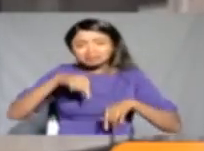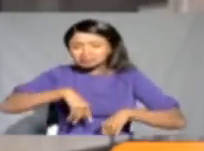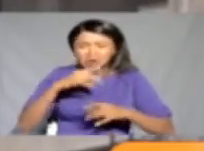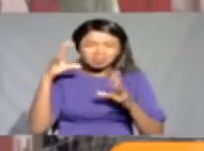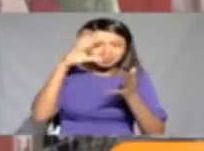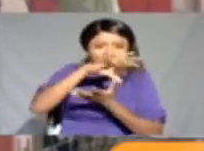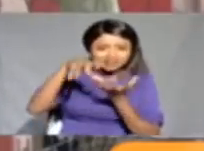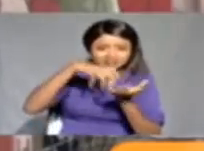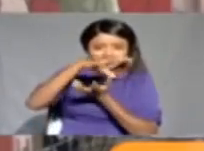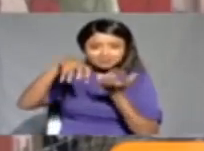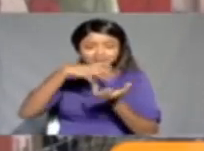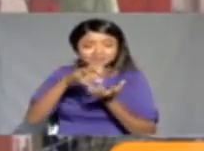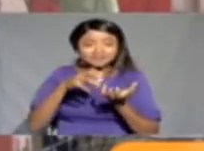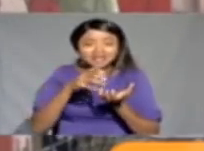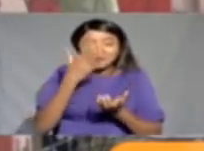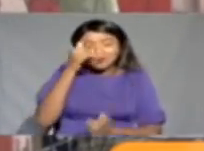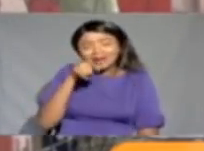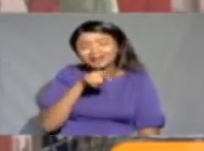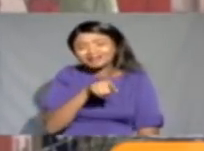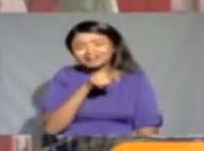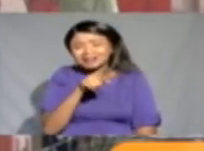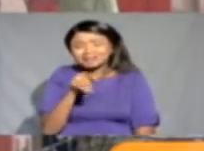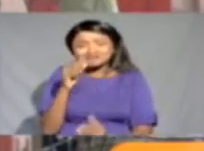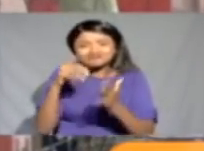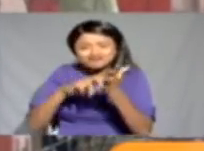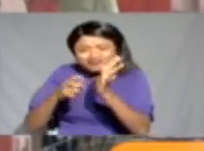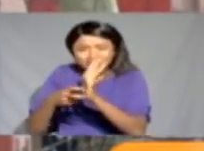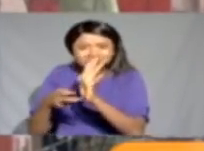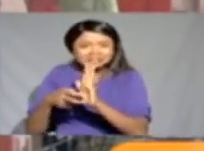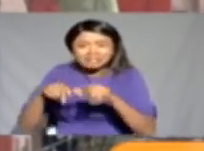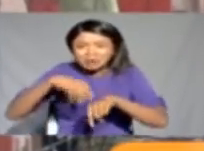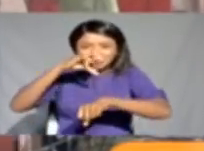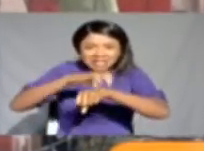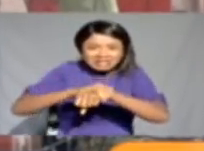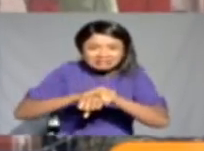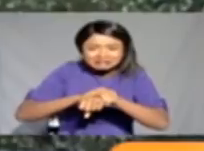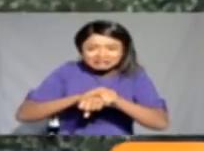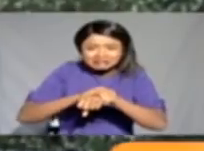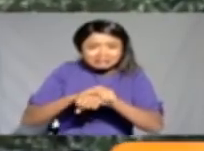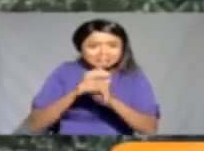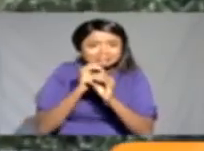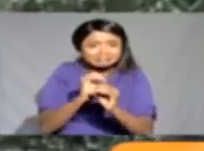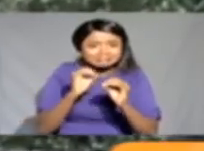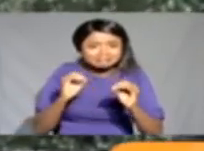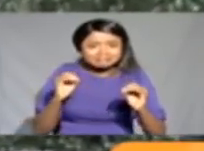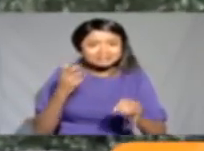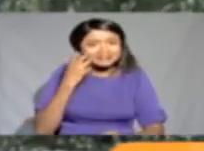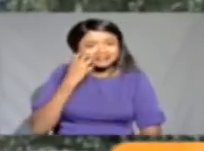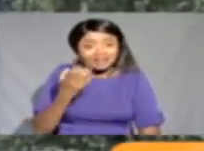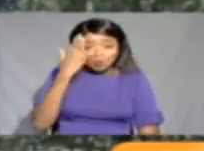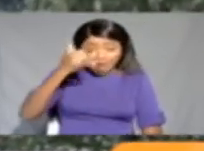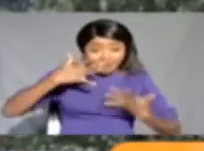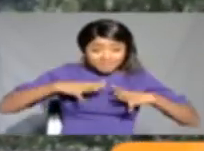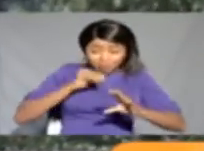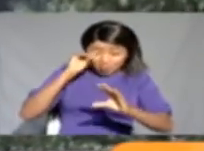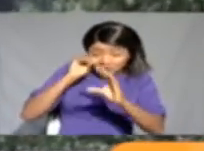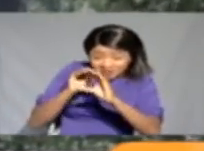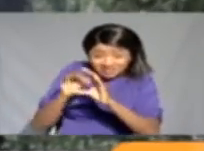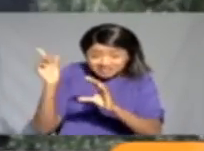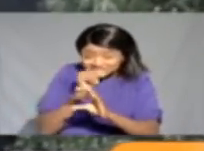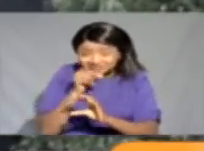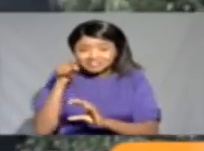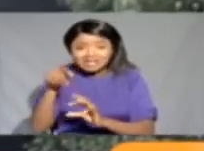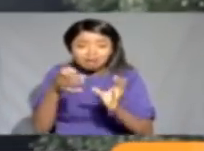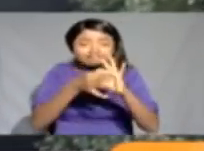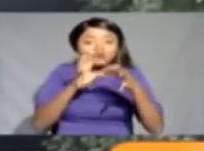housing project under the Suraya Property Group have nothing to smile about. This is what people who invested in the links